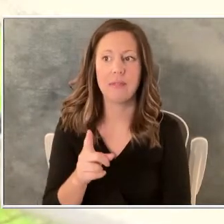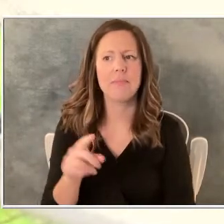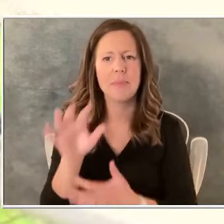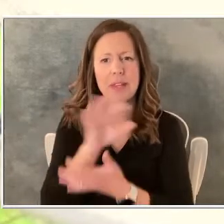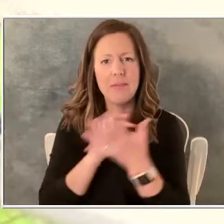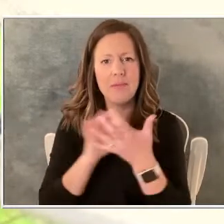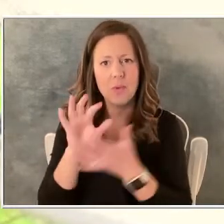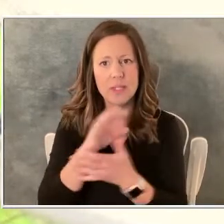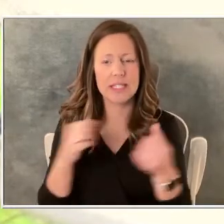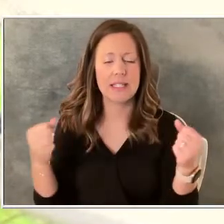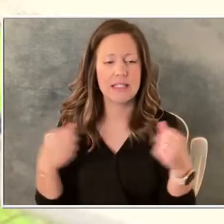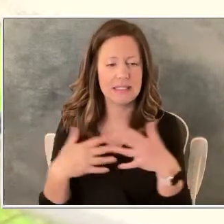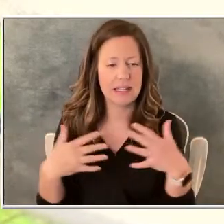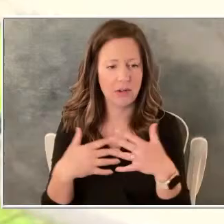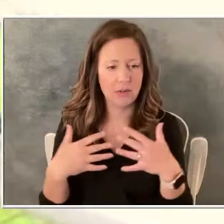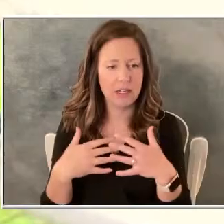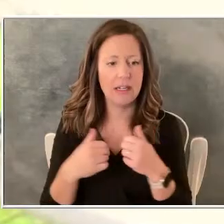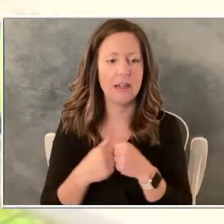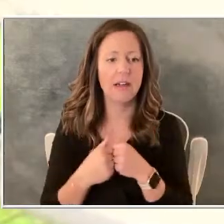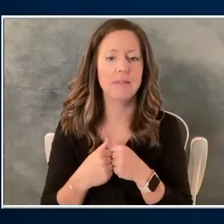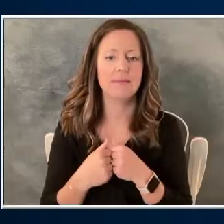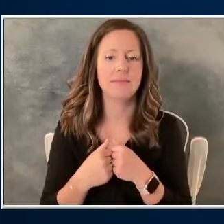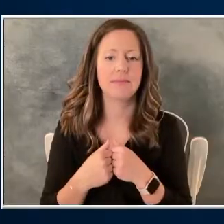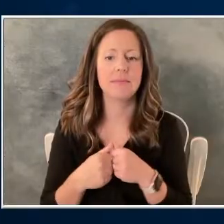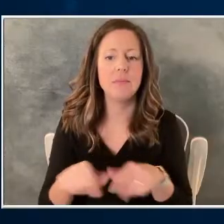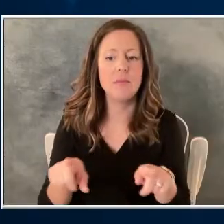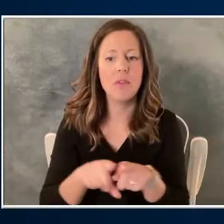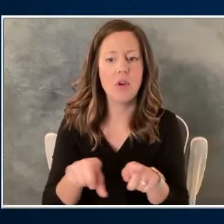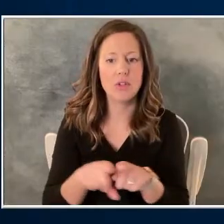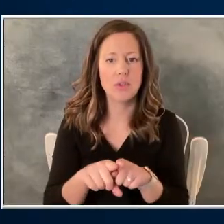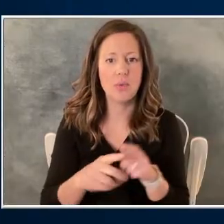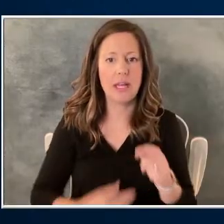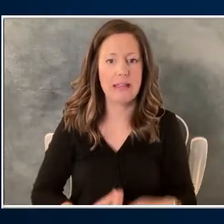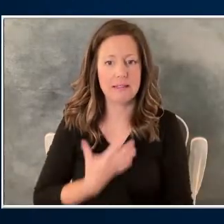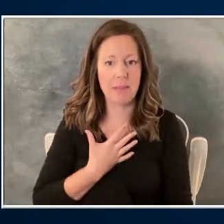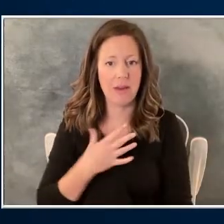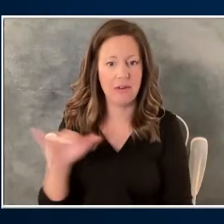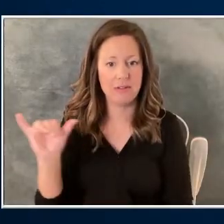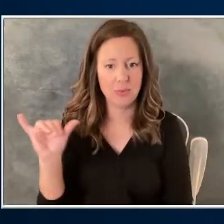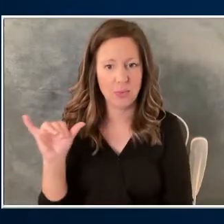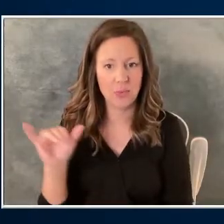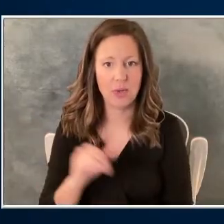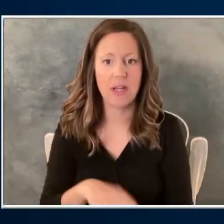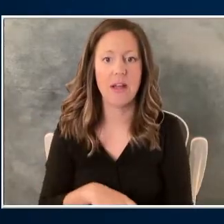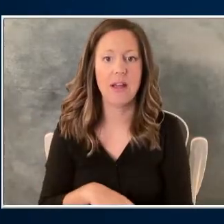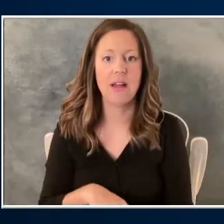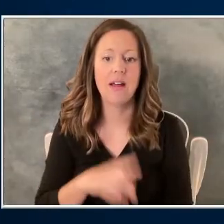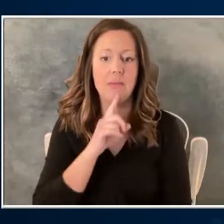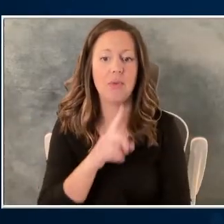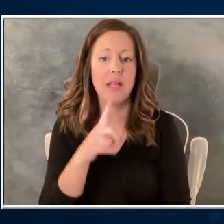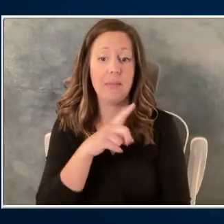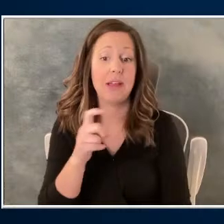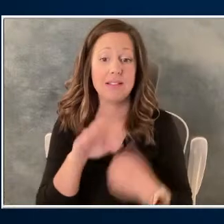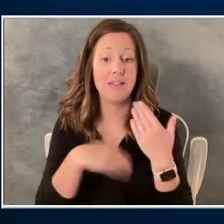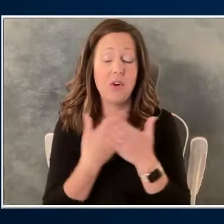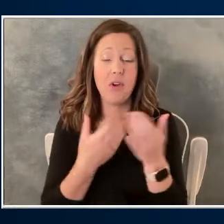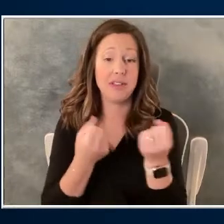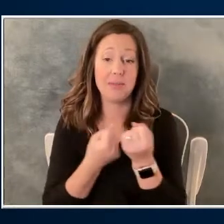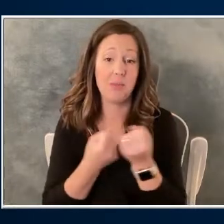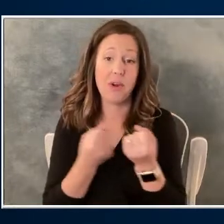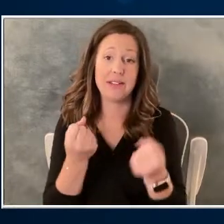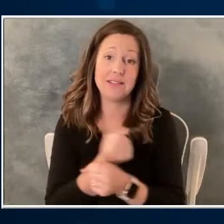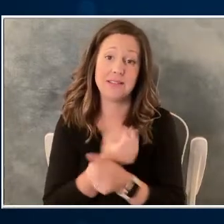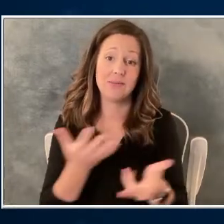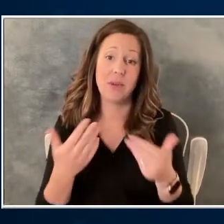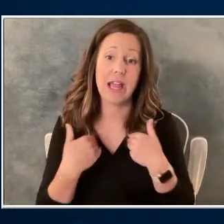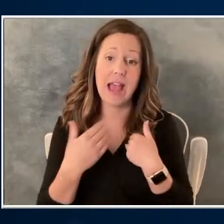scary, but also inspiring in a way, because of the supports that we had and the way that she approached